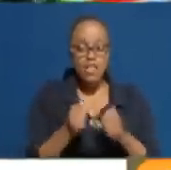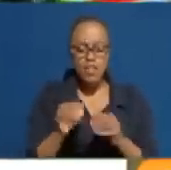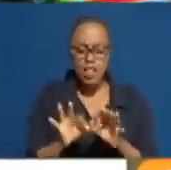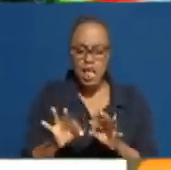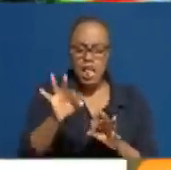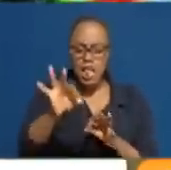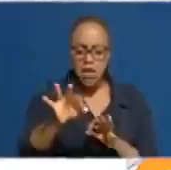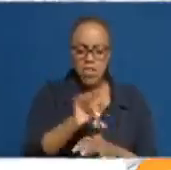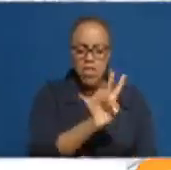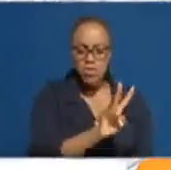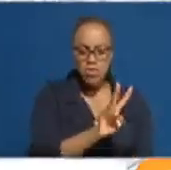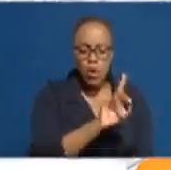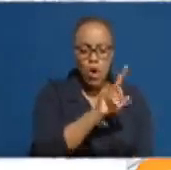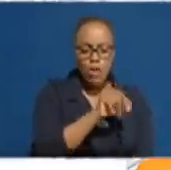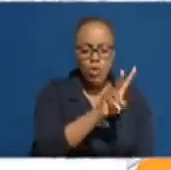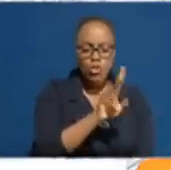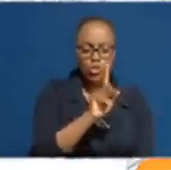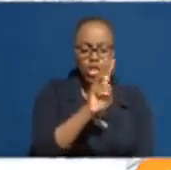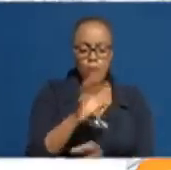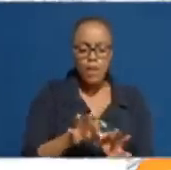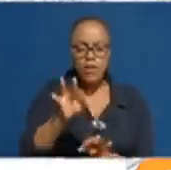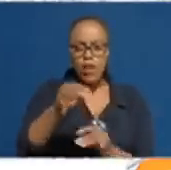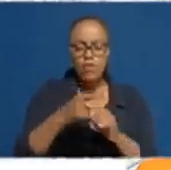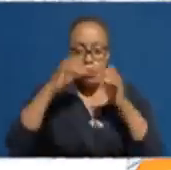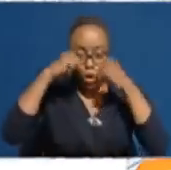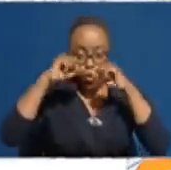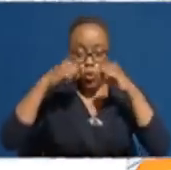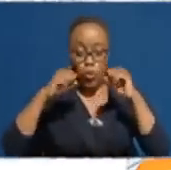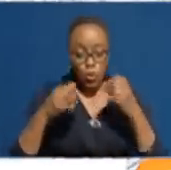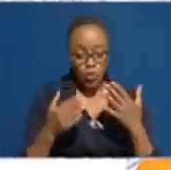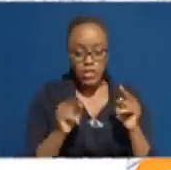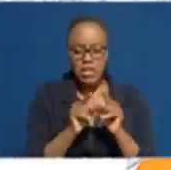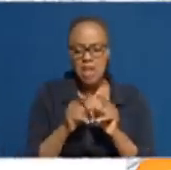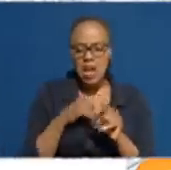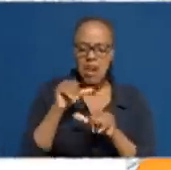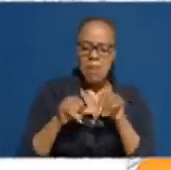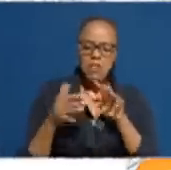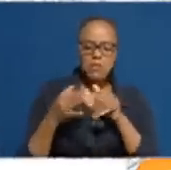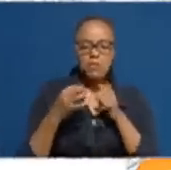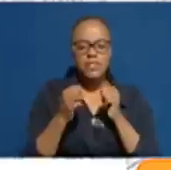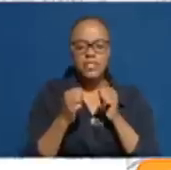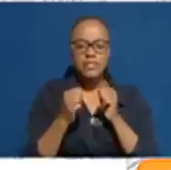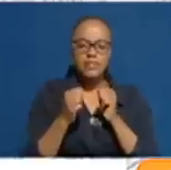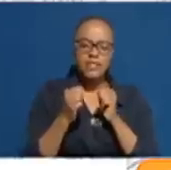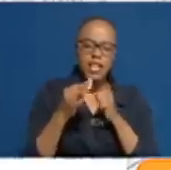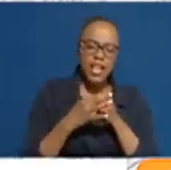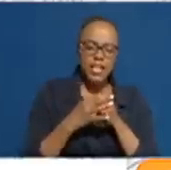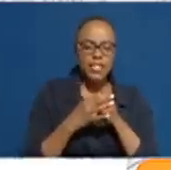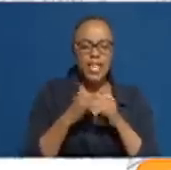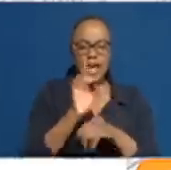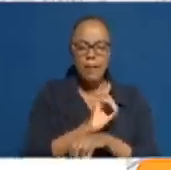the two points is 1.2 kilometers according to Google Maps. It takes approximately 18 minutes on foot